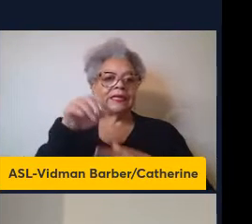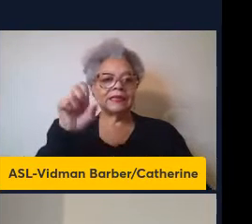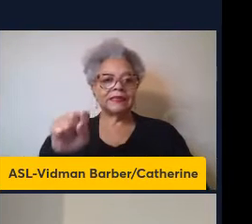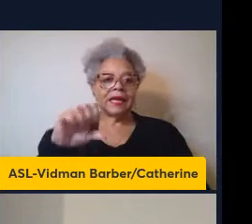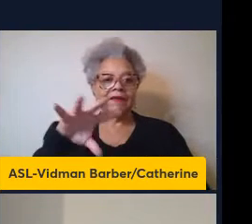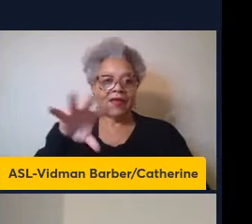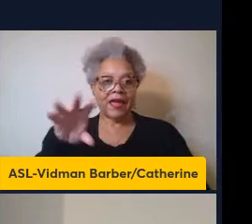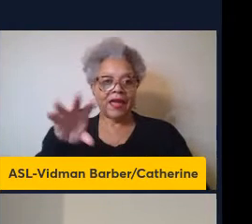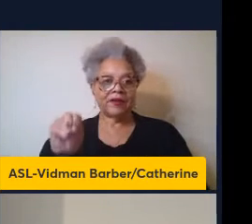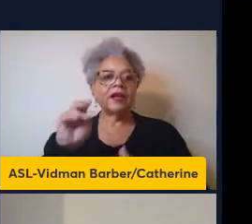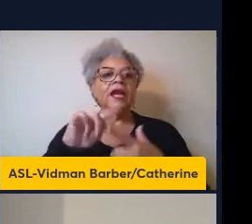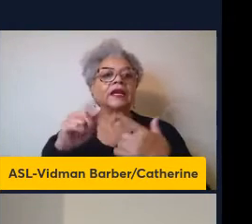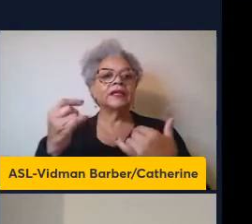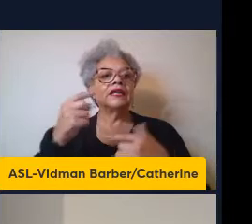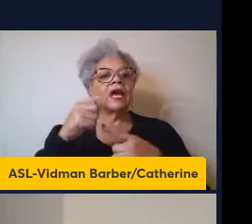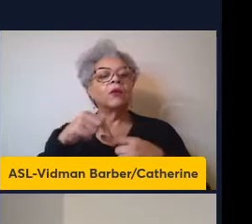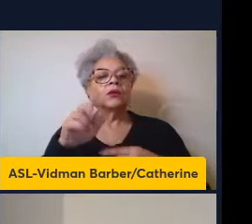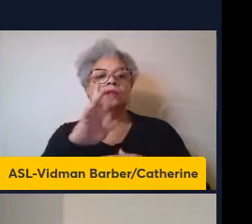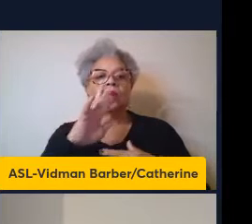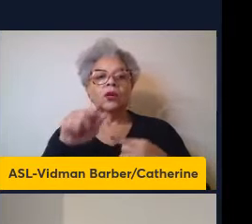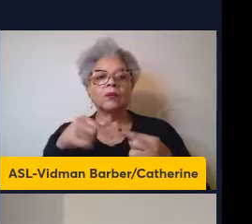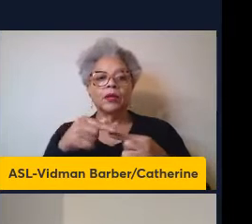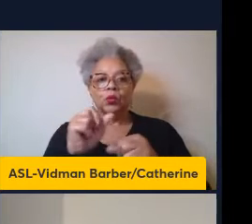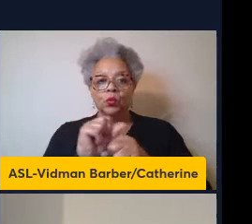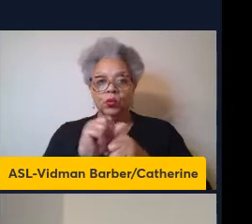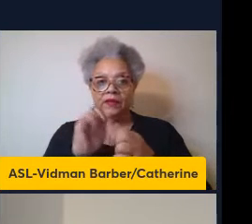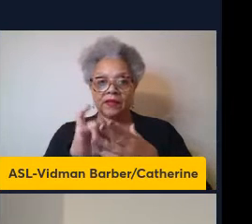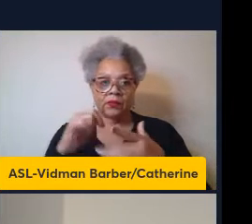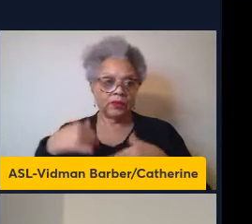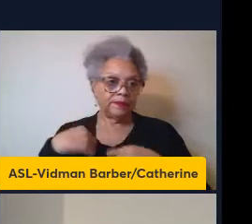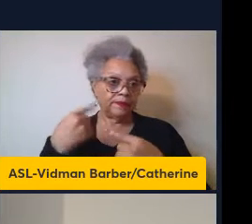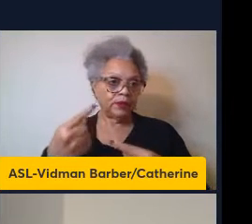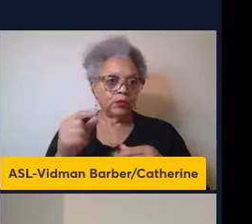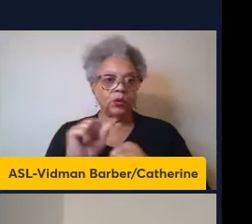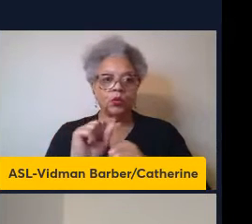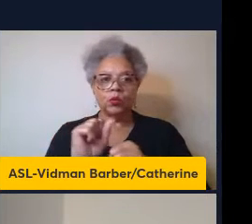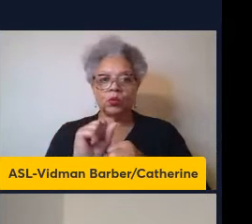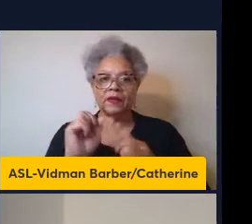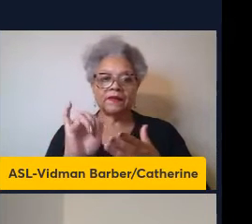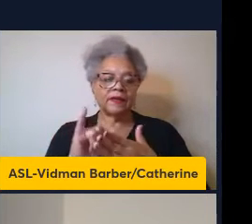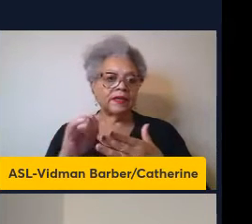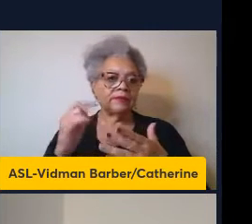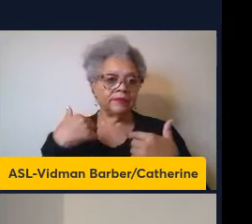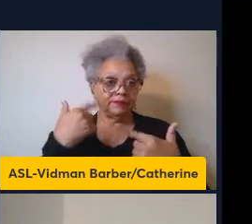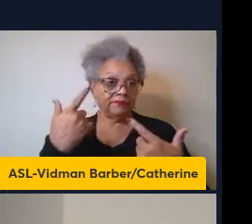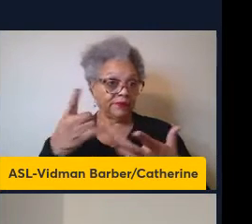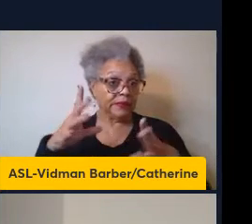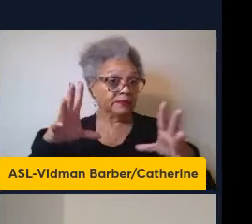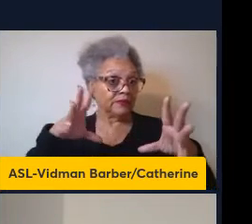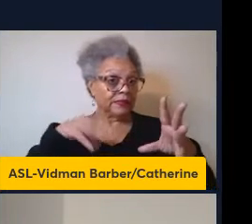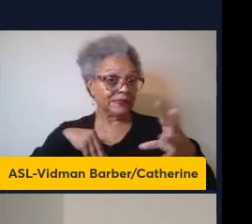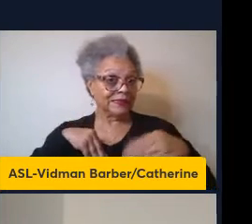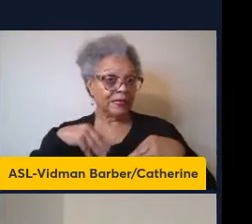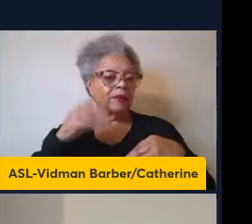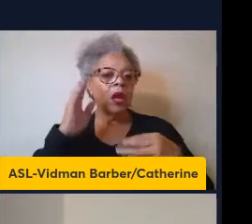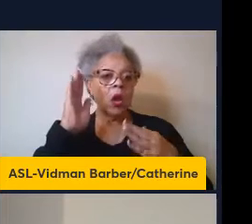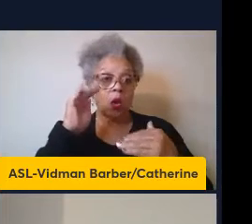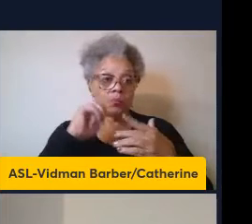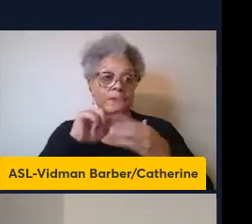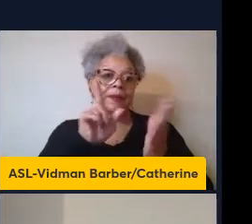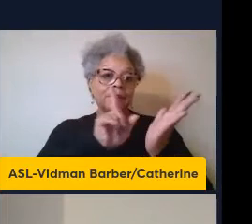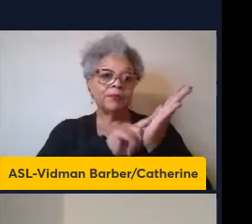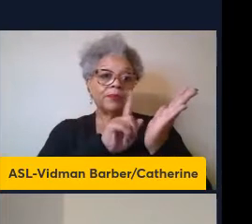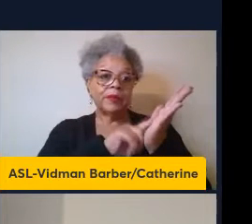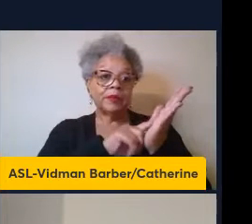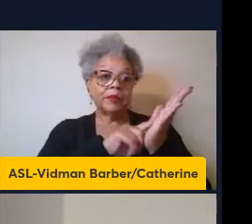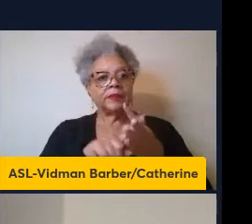today, I'm going to be speaking a little bit about work that we've been doing, work that just got accepted, and we hope to be published beginning